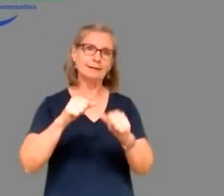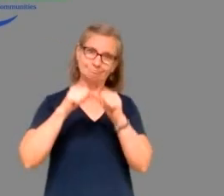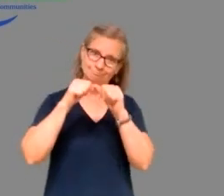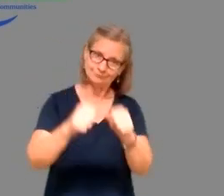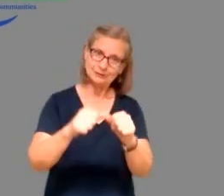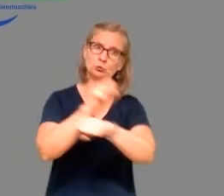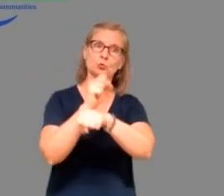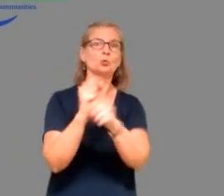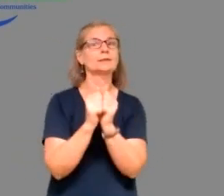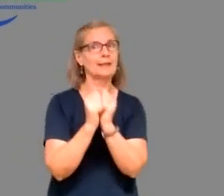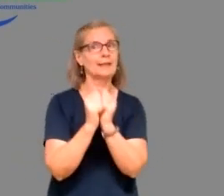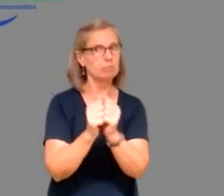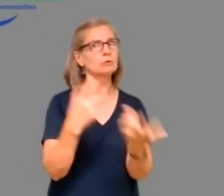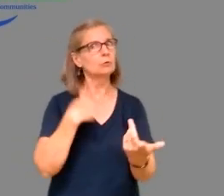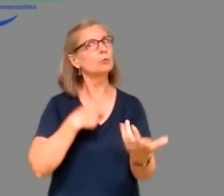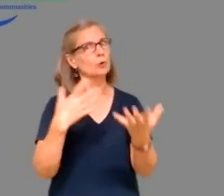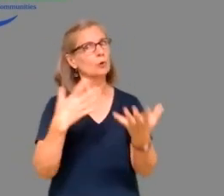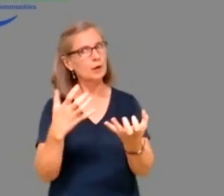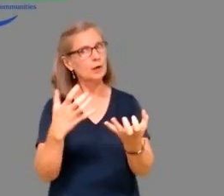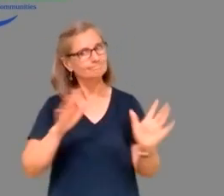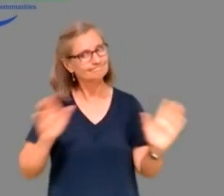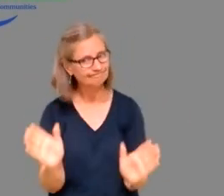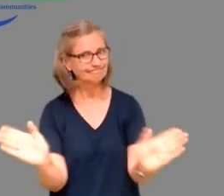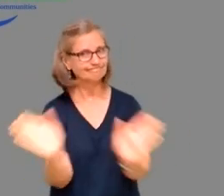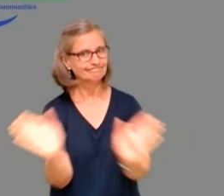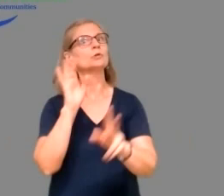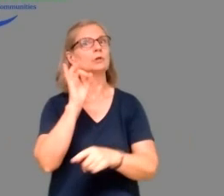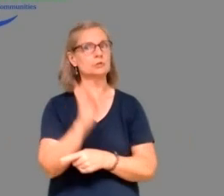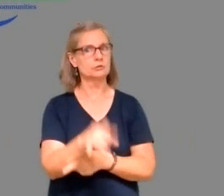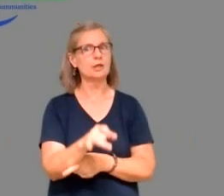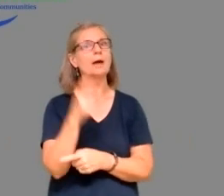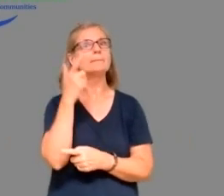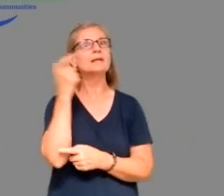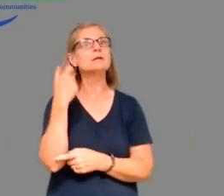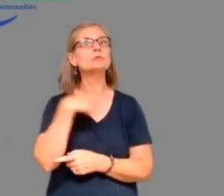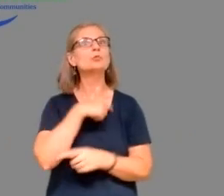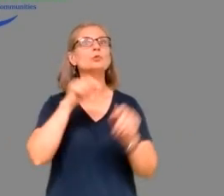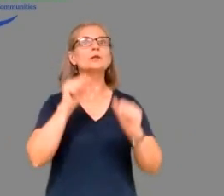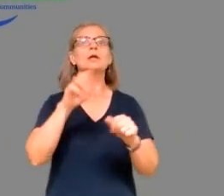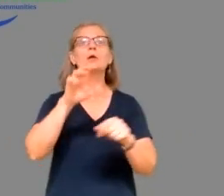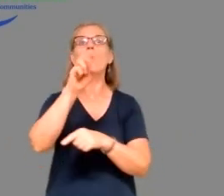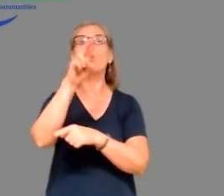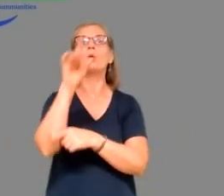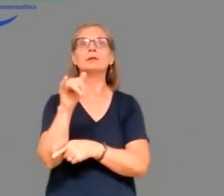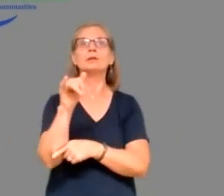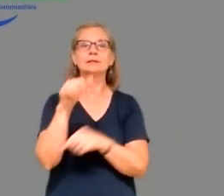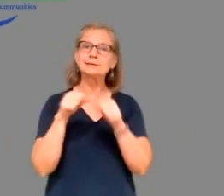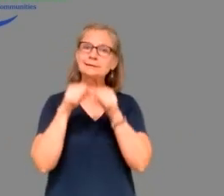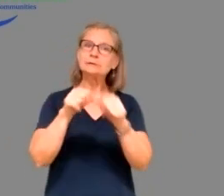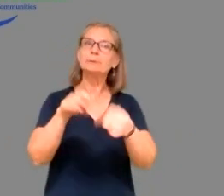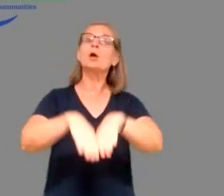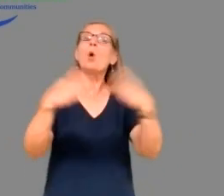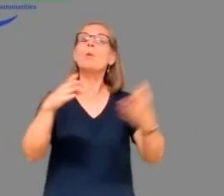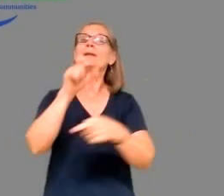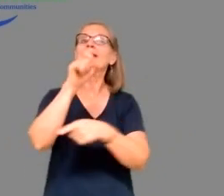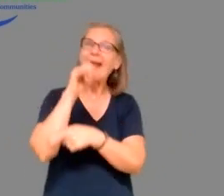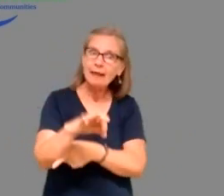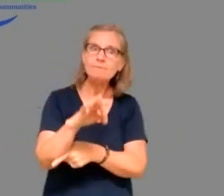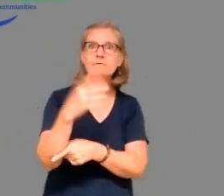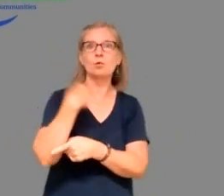that and pushing that and pushing that is we can only stay open if we work together to do so. Help keep Coos County